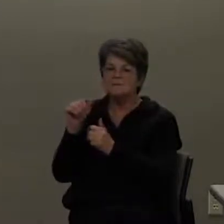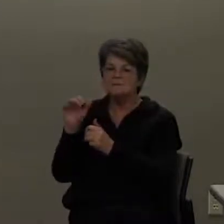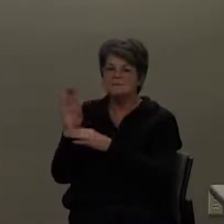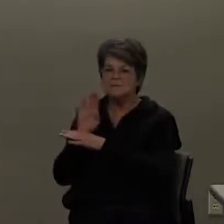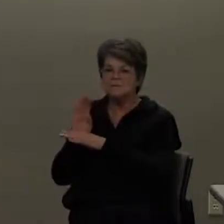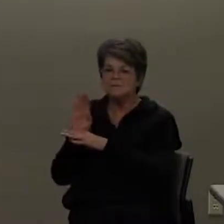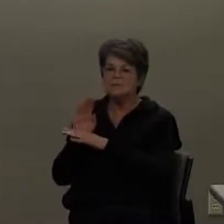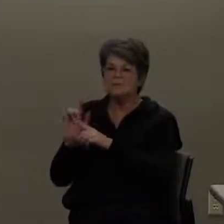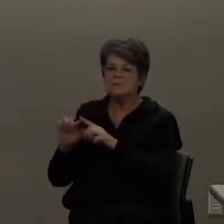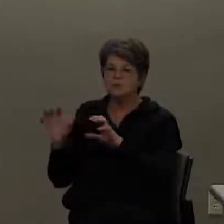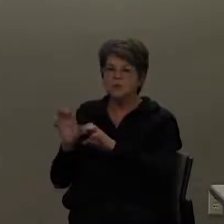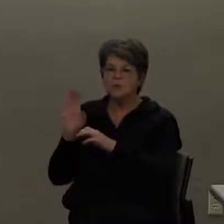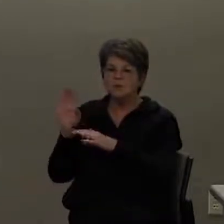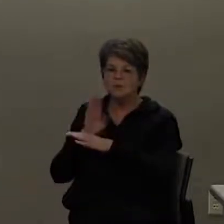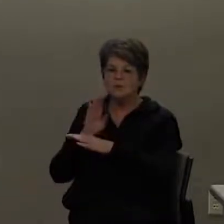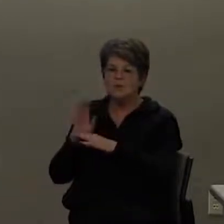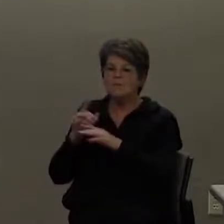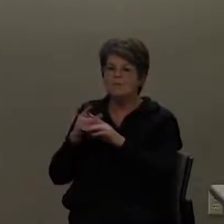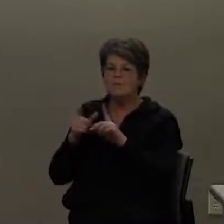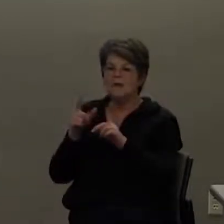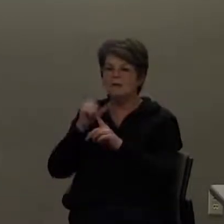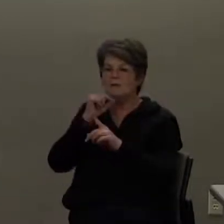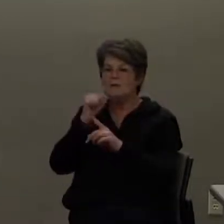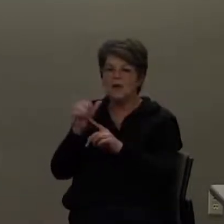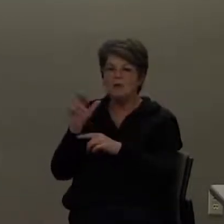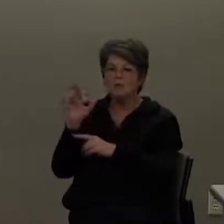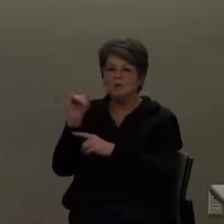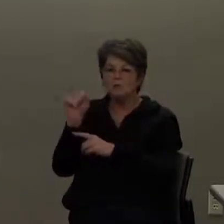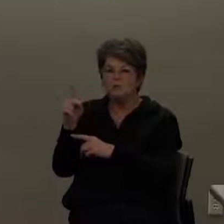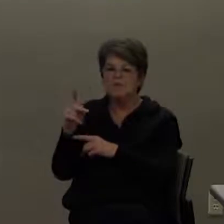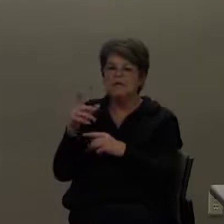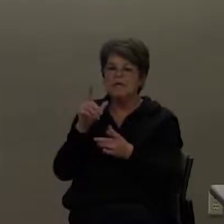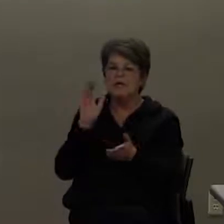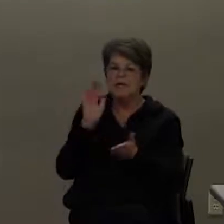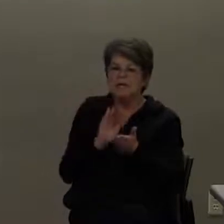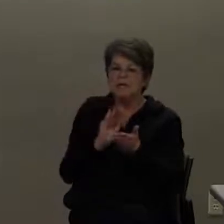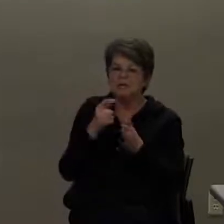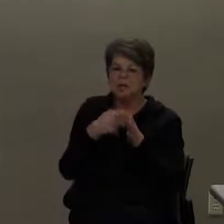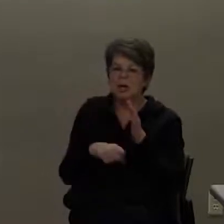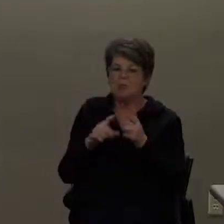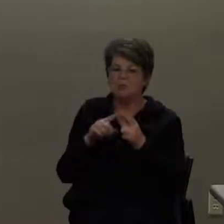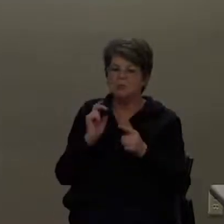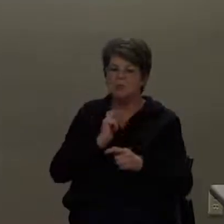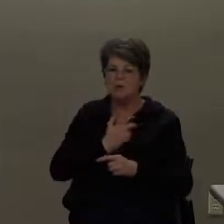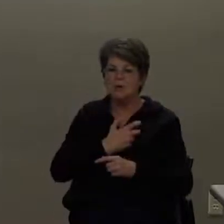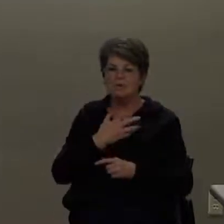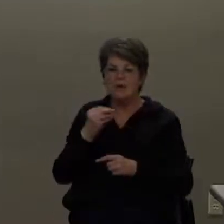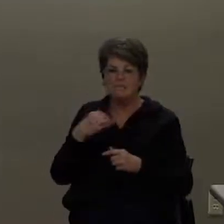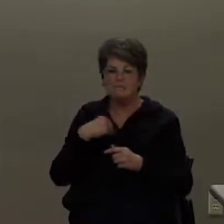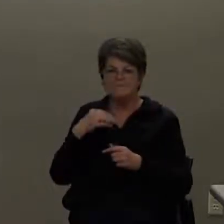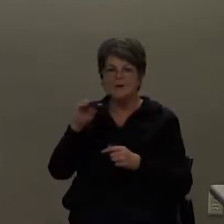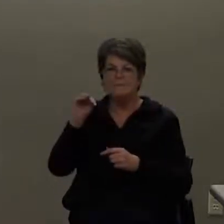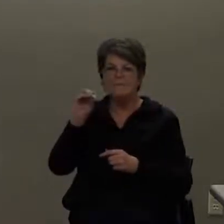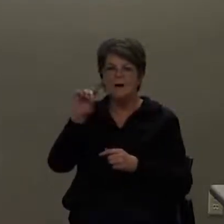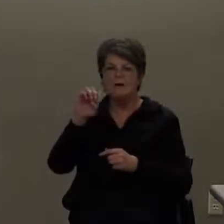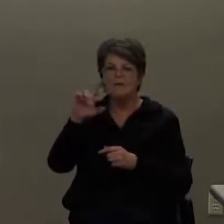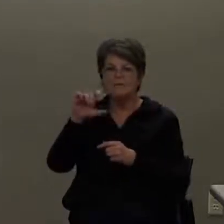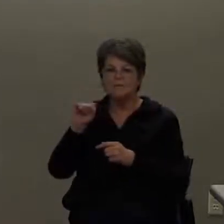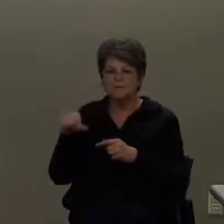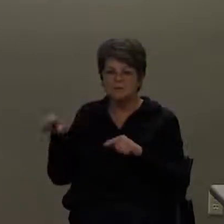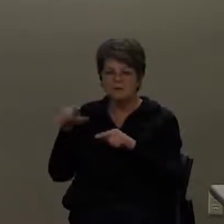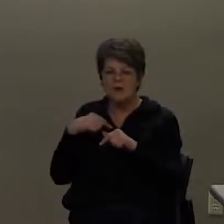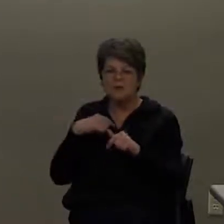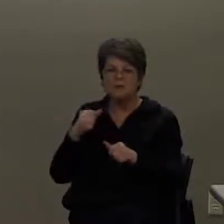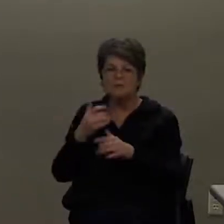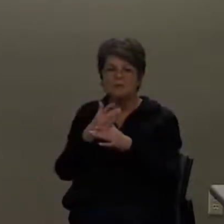but protect it from unnecessary risk at a minimal cost to us as a community. And I, there are models out there that I can